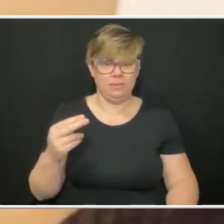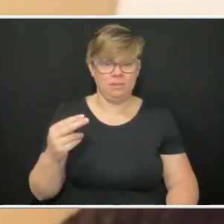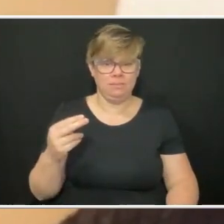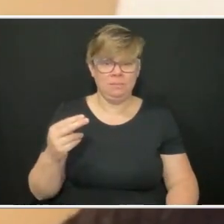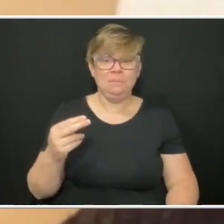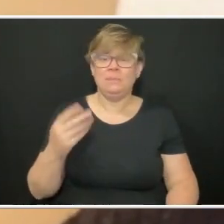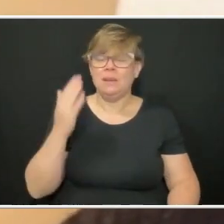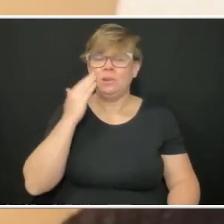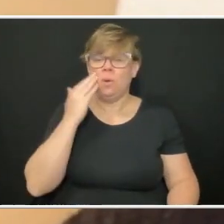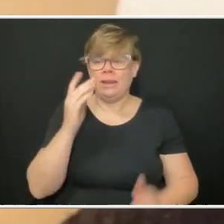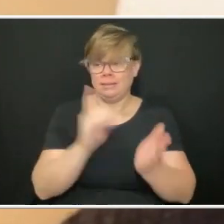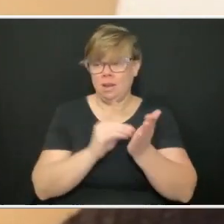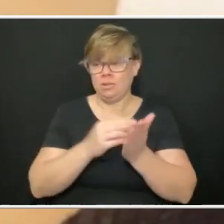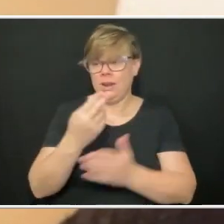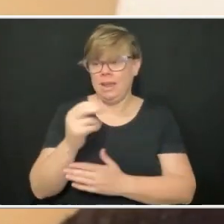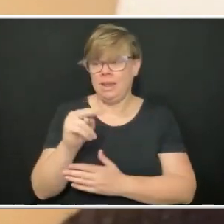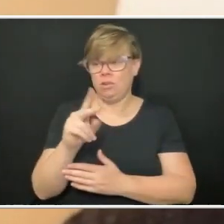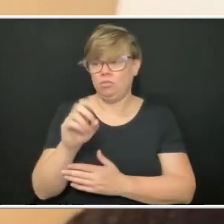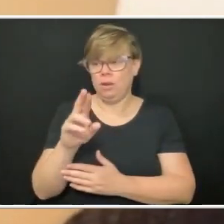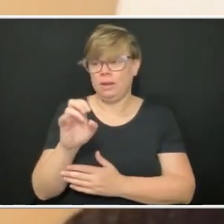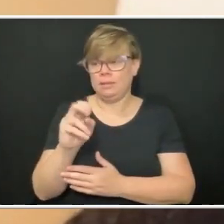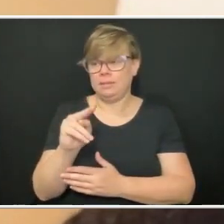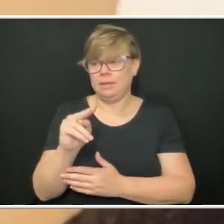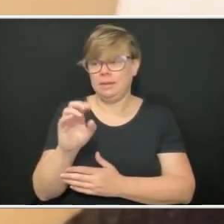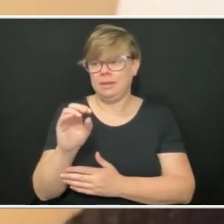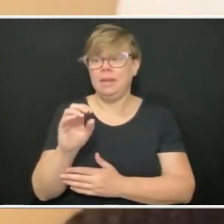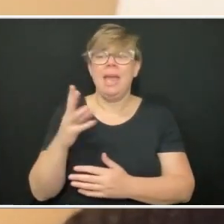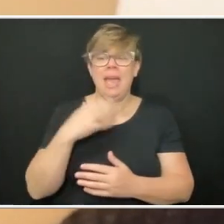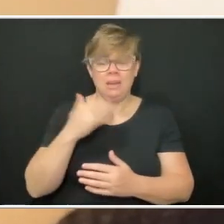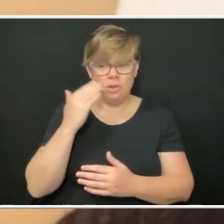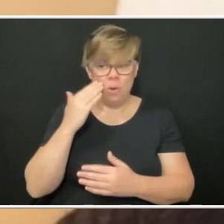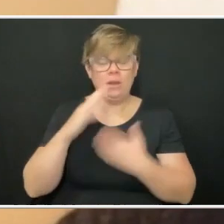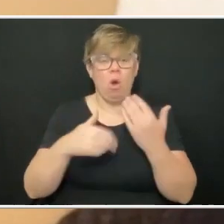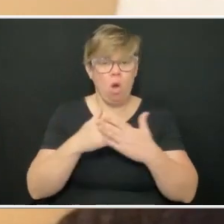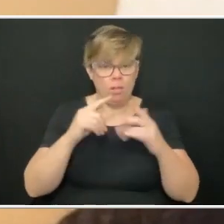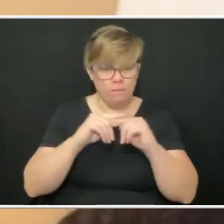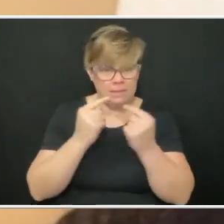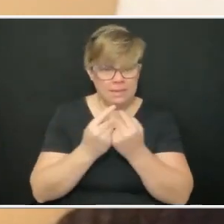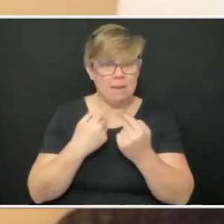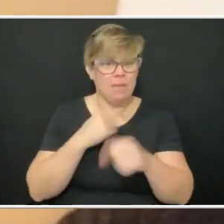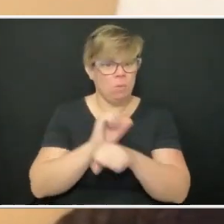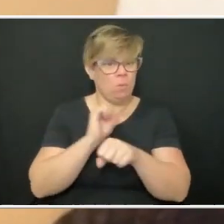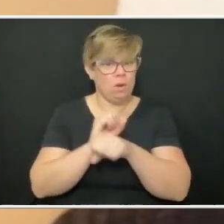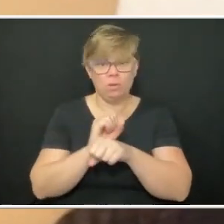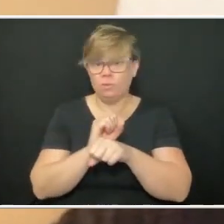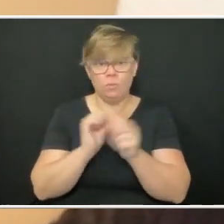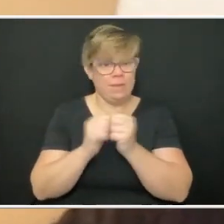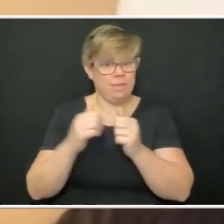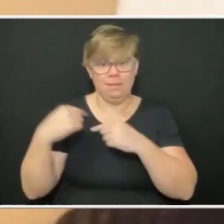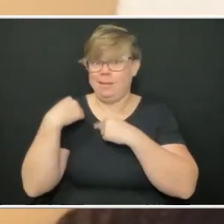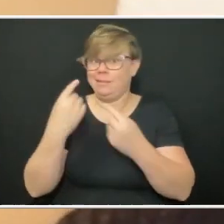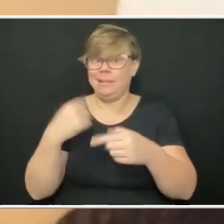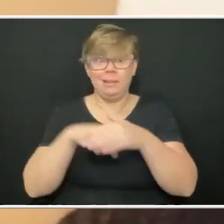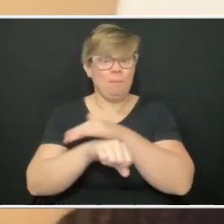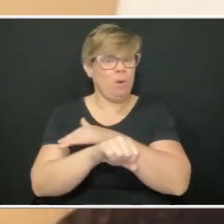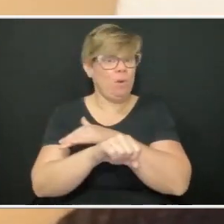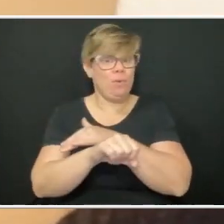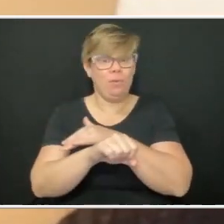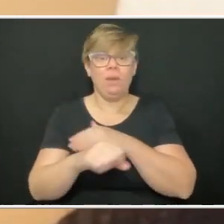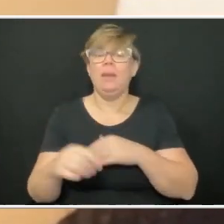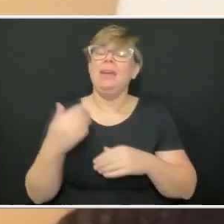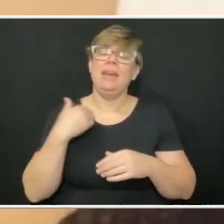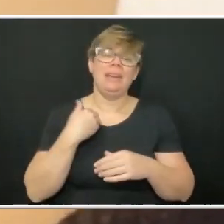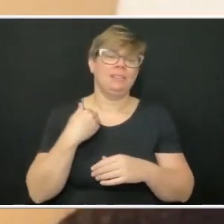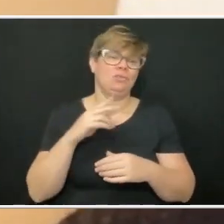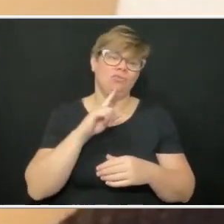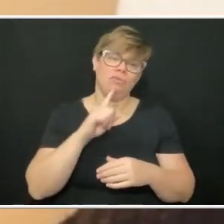knowing Dr. Hendrickson, knowing Brendon's nephrologist and urologist, the team that we've worked with since birth, basically, it's meant